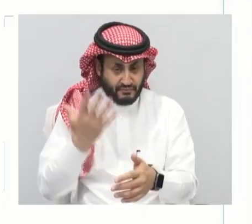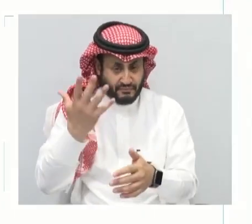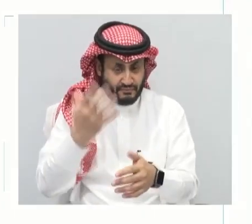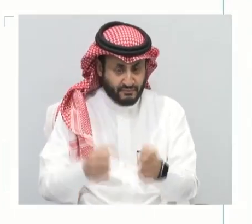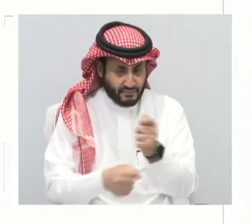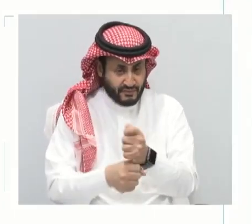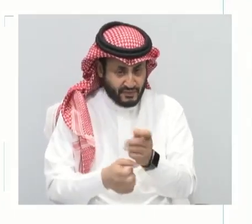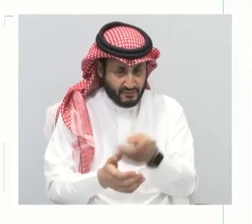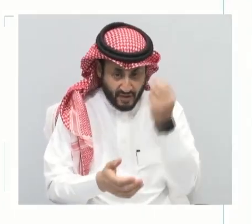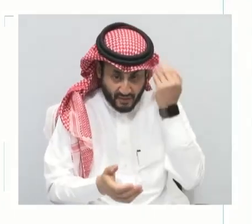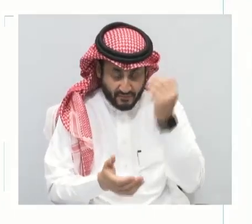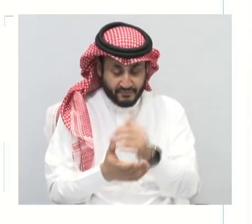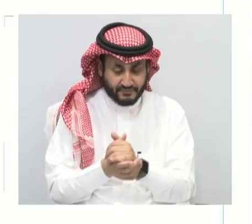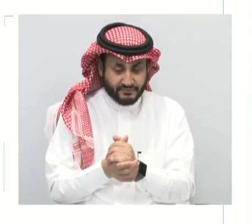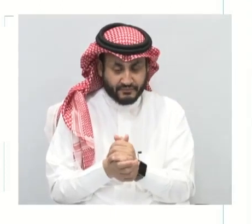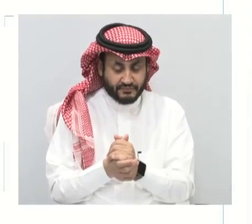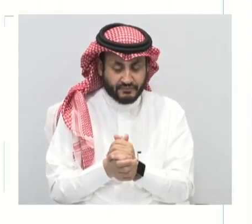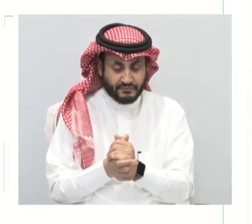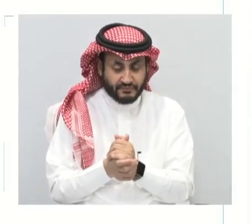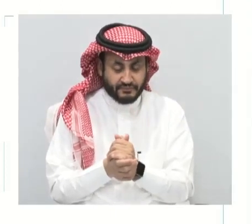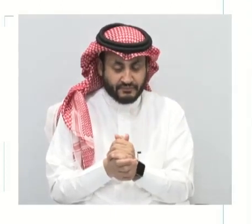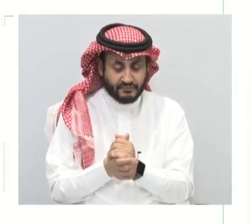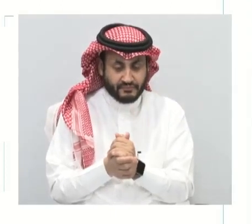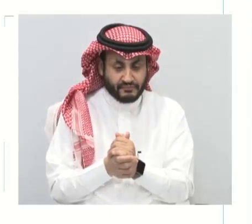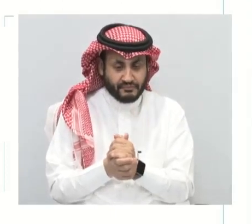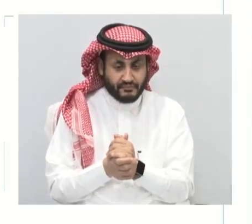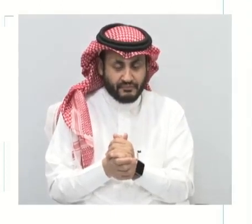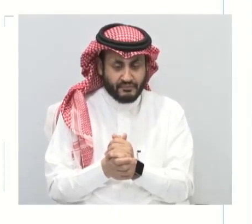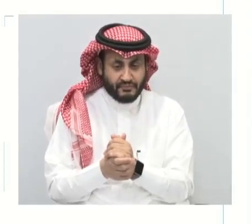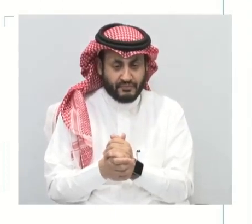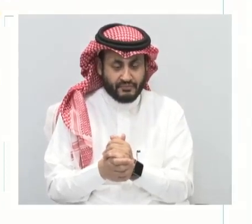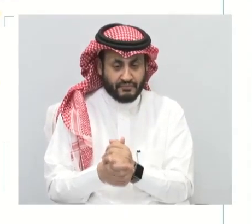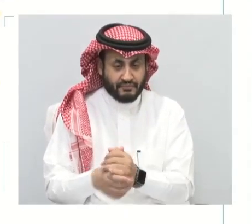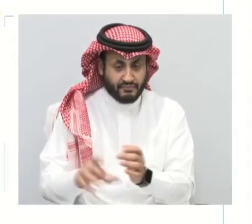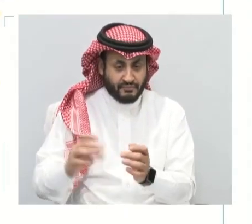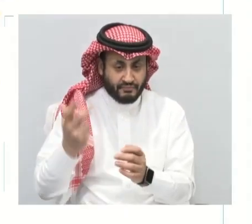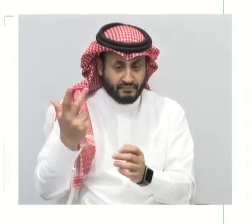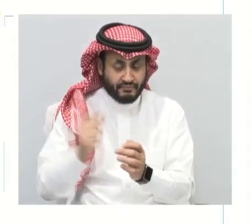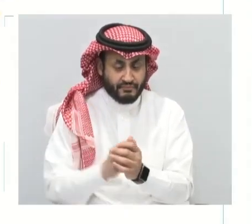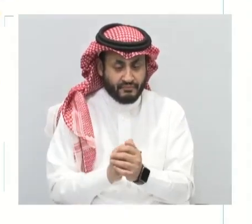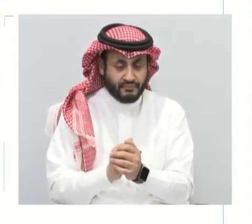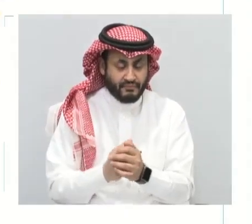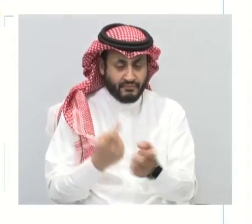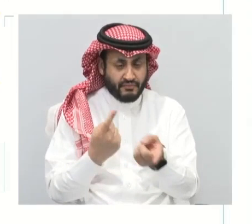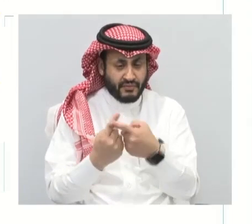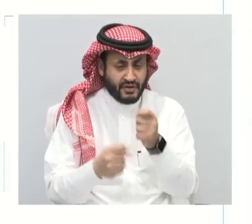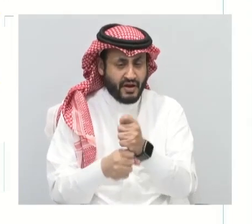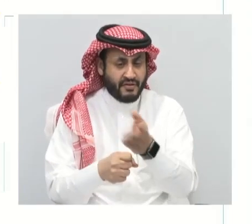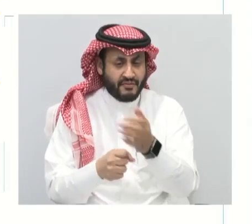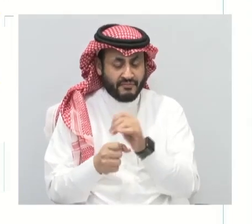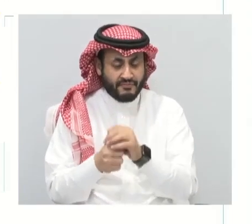irregular verbs, if you still remember, that you can find on page 83. And we started with the first one,